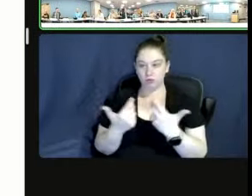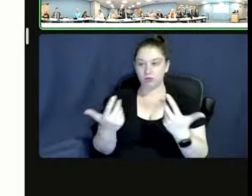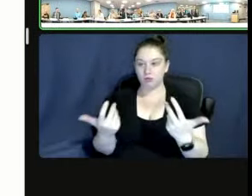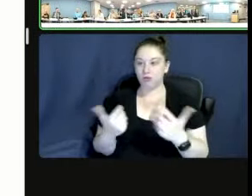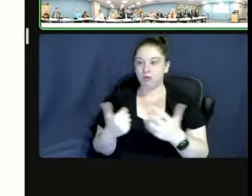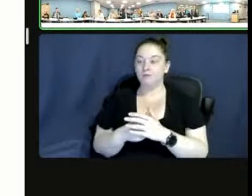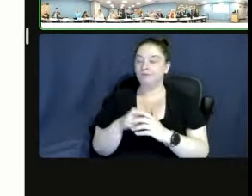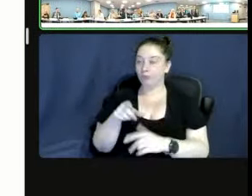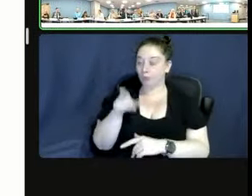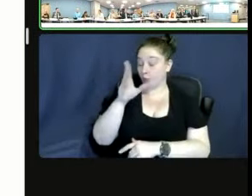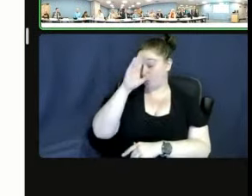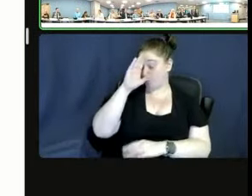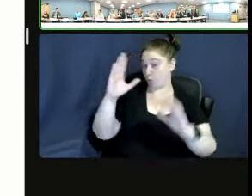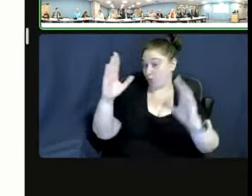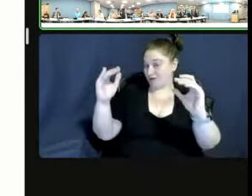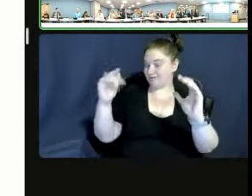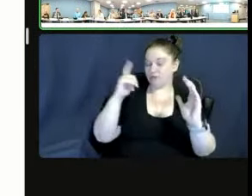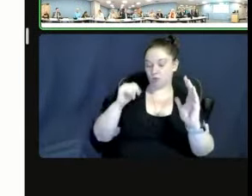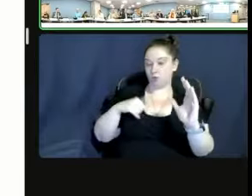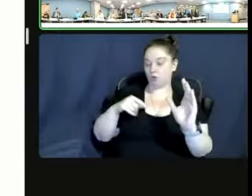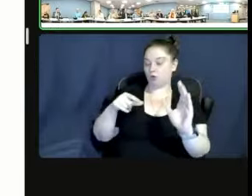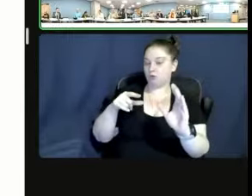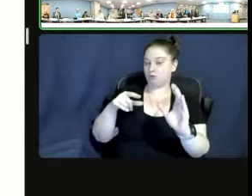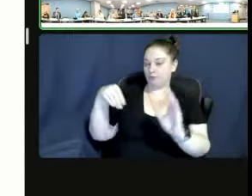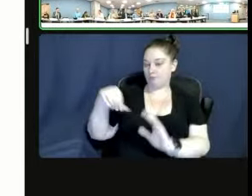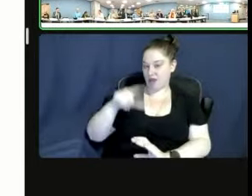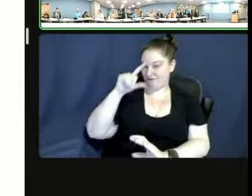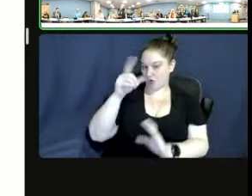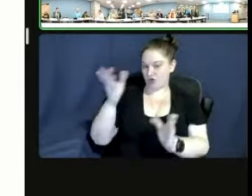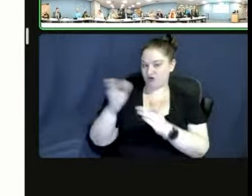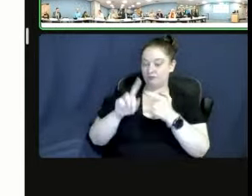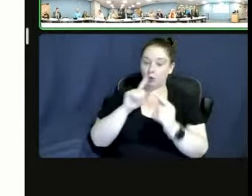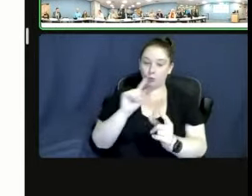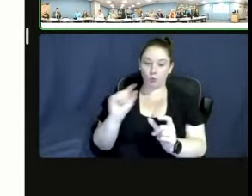you'd think that it would pay for the service, but what the reality is that